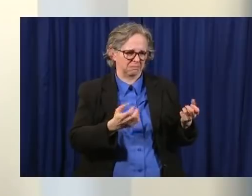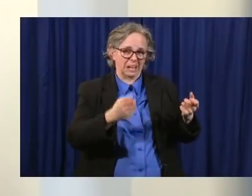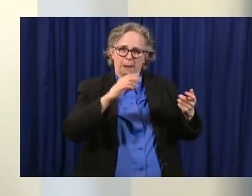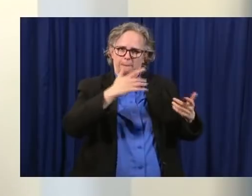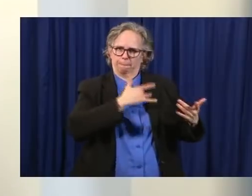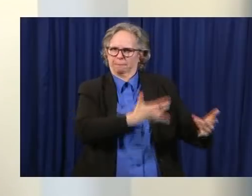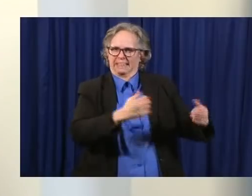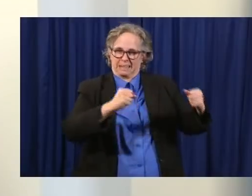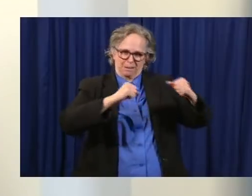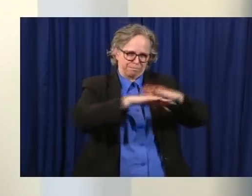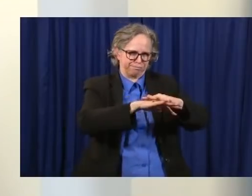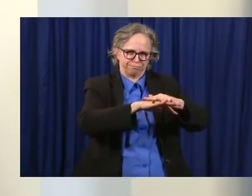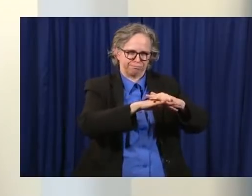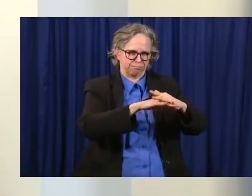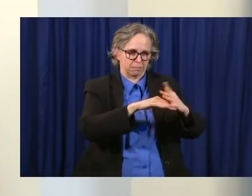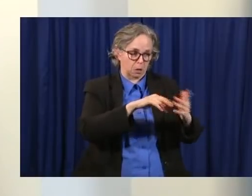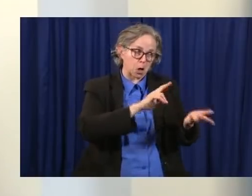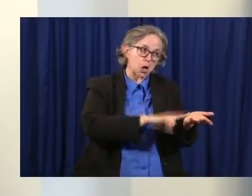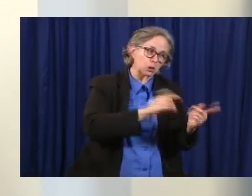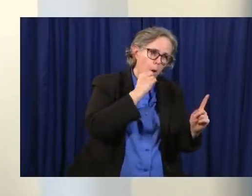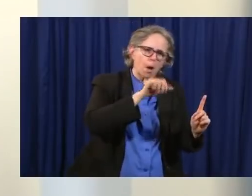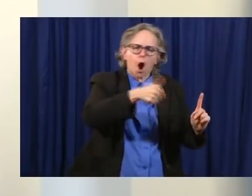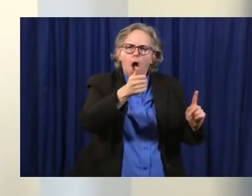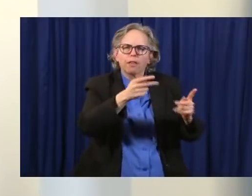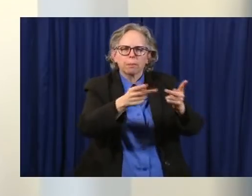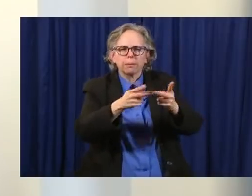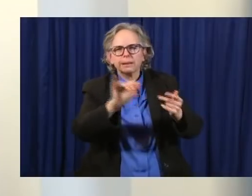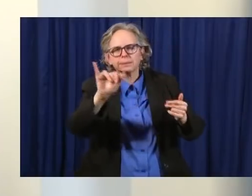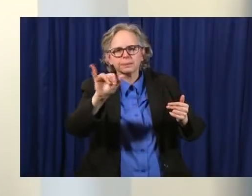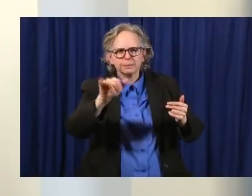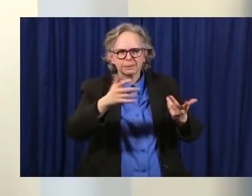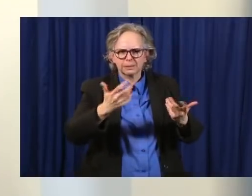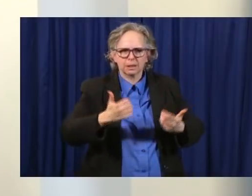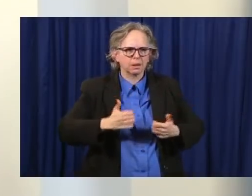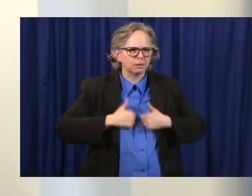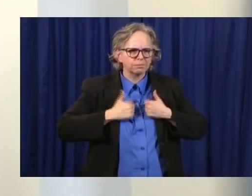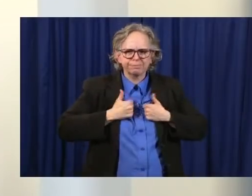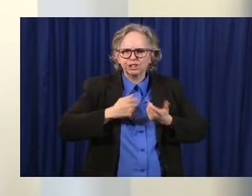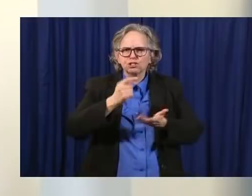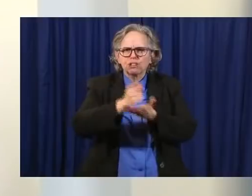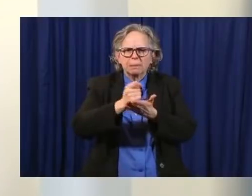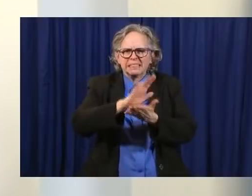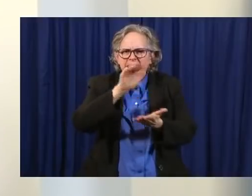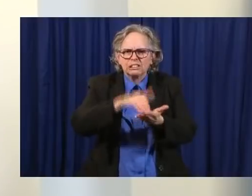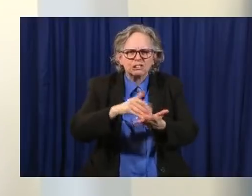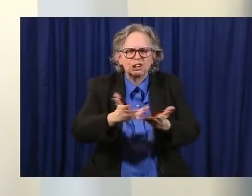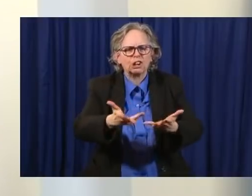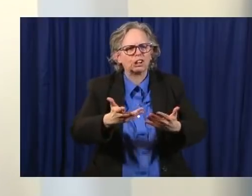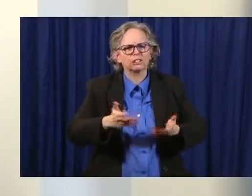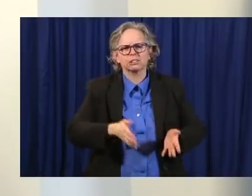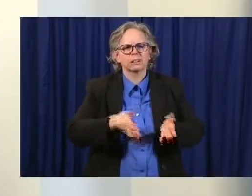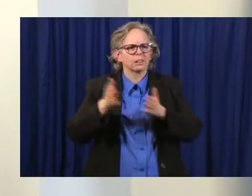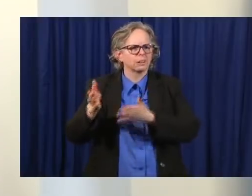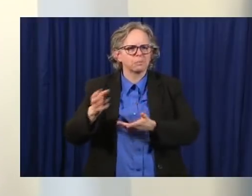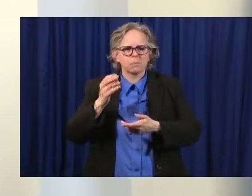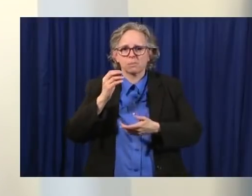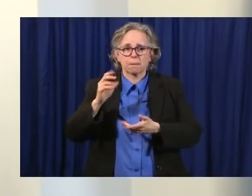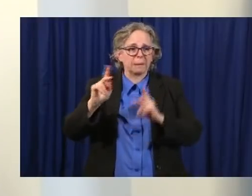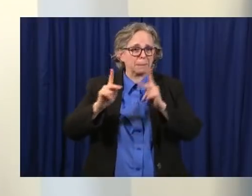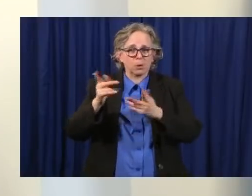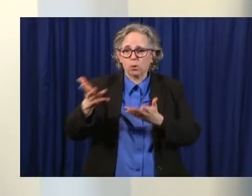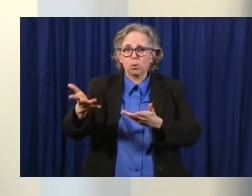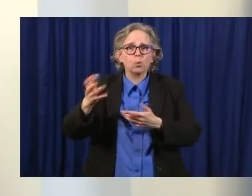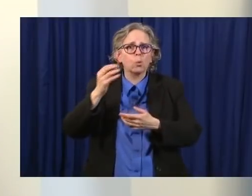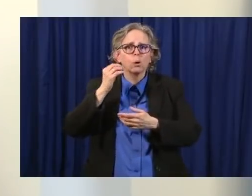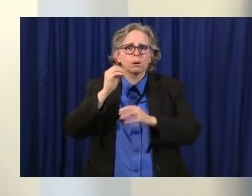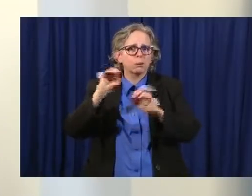in nursing homes, in residential treatment centers, in homeless shelters, as we